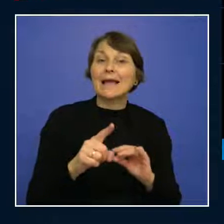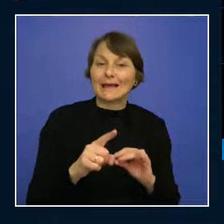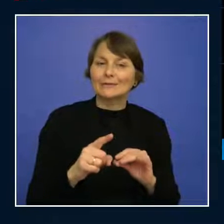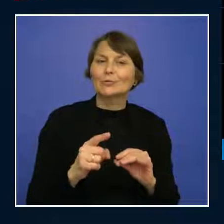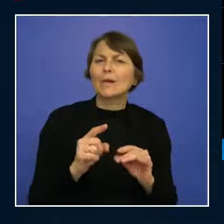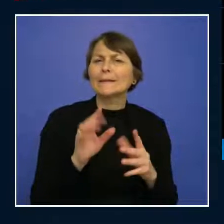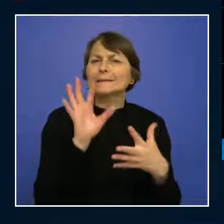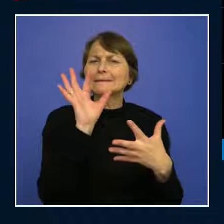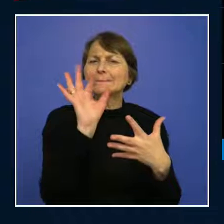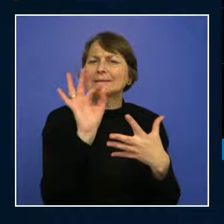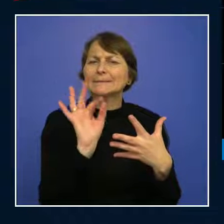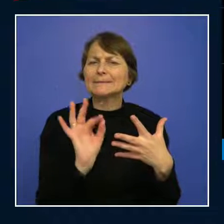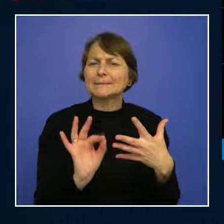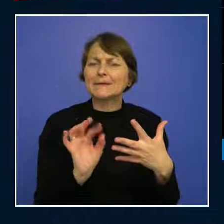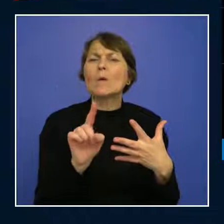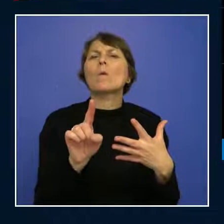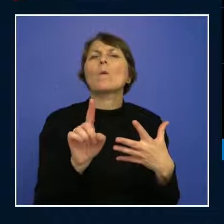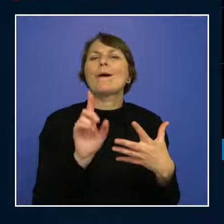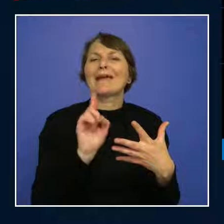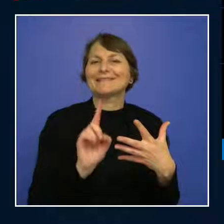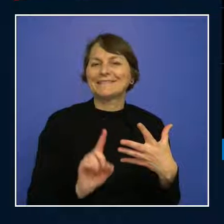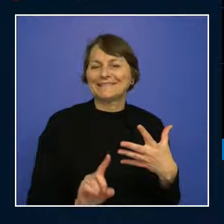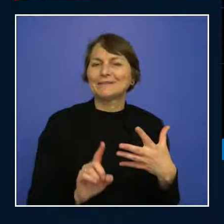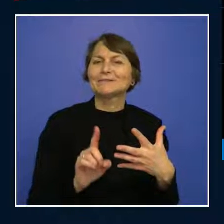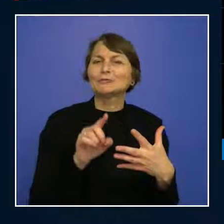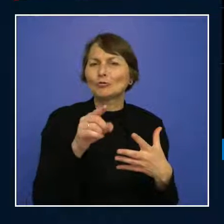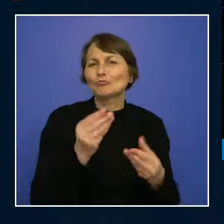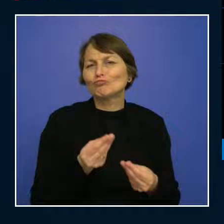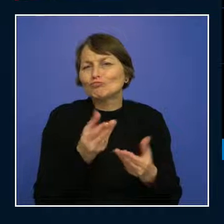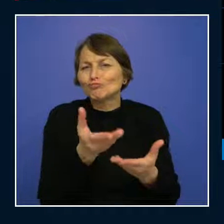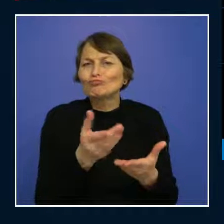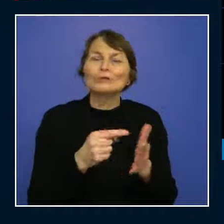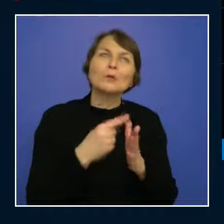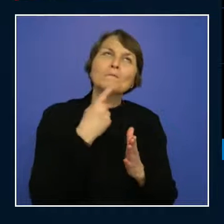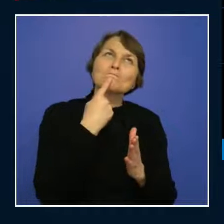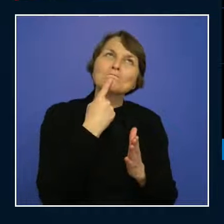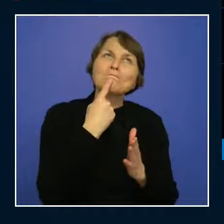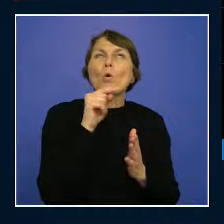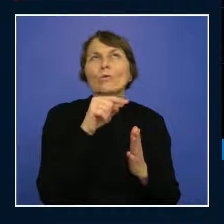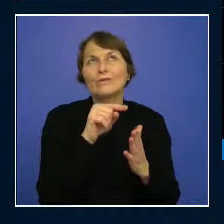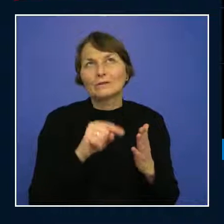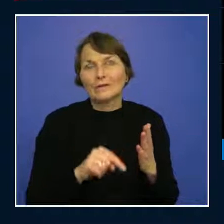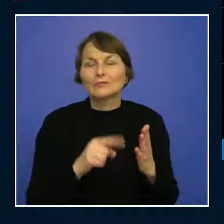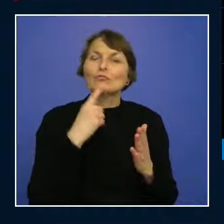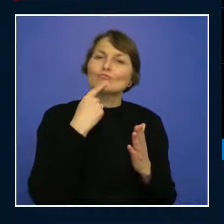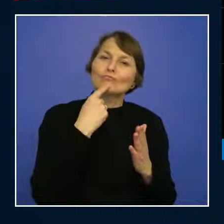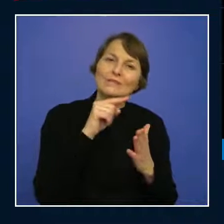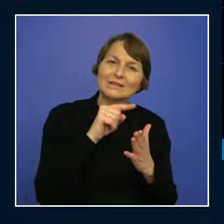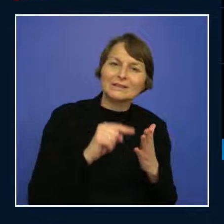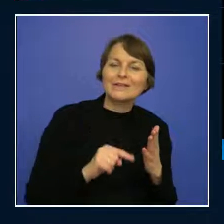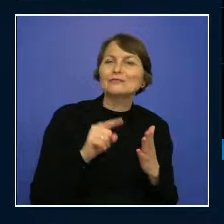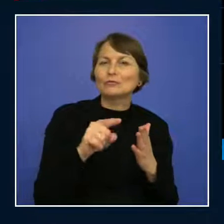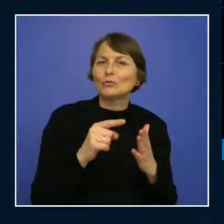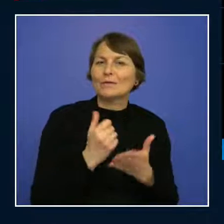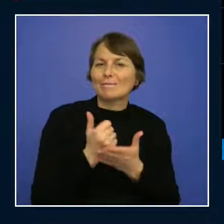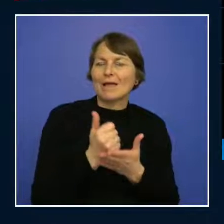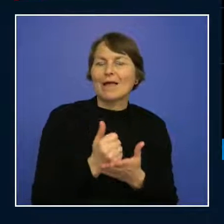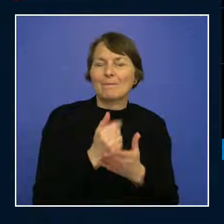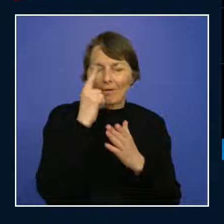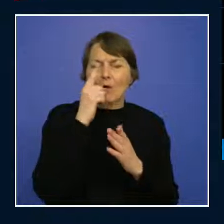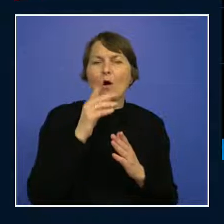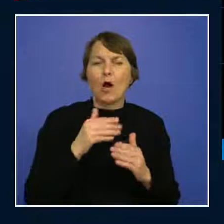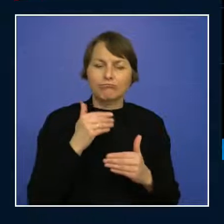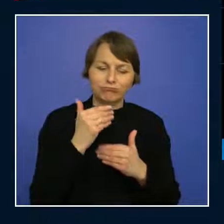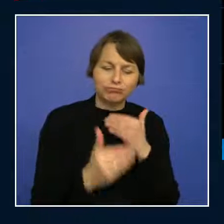those questions. So it'll give you some guidance about what you're thinking, or even confirm that you are going down the right track. That